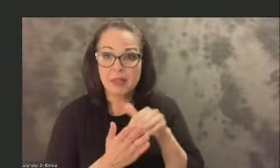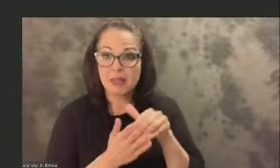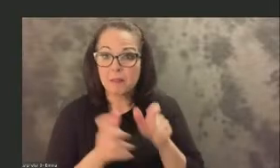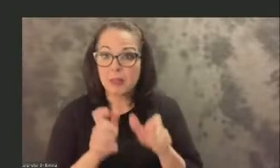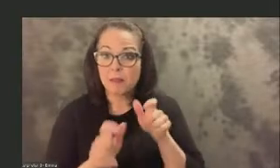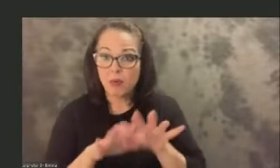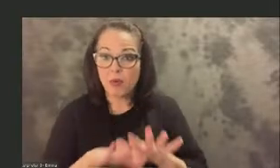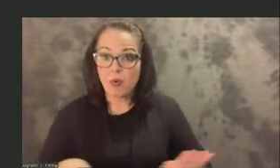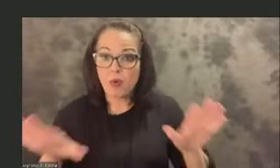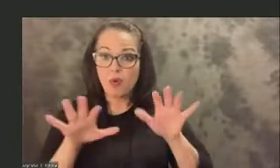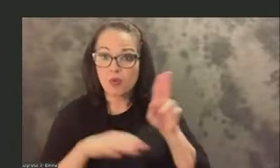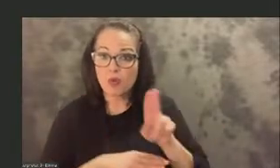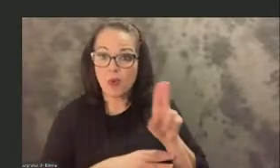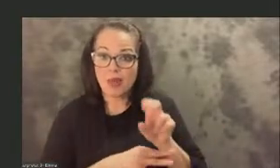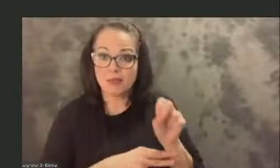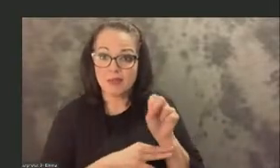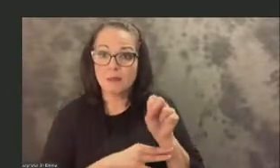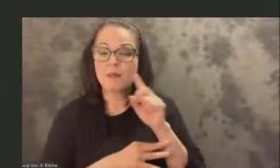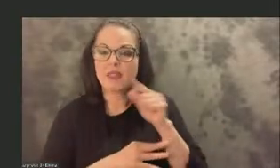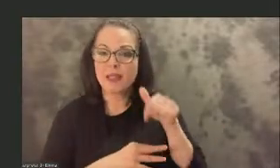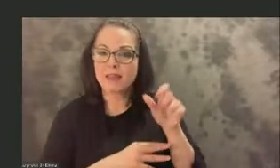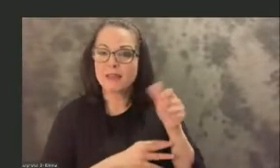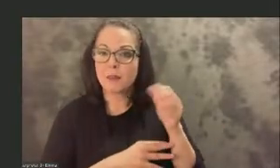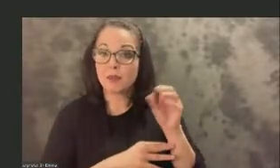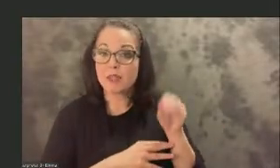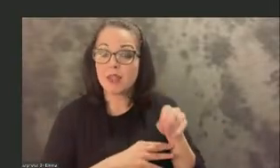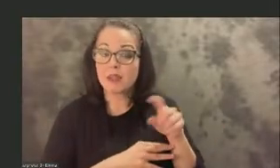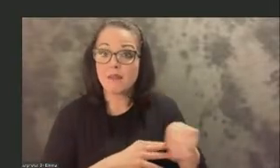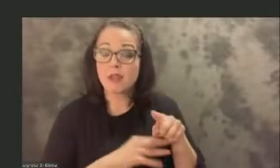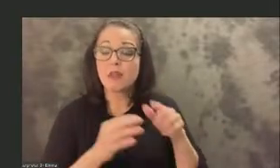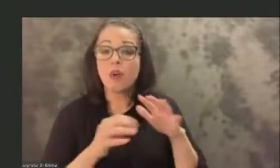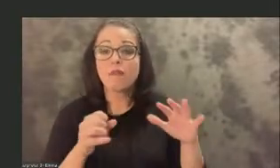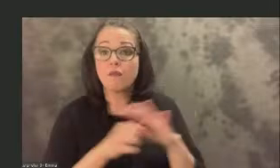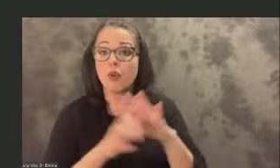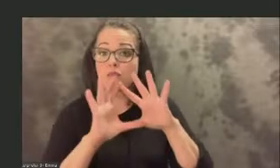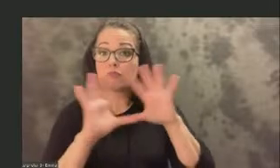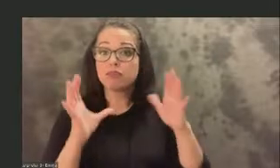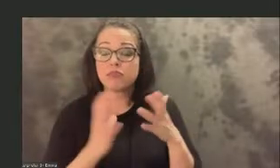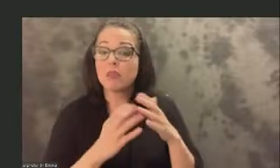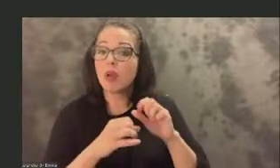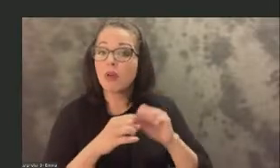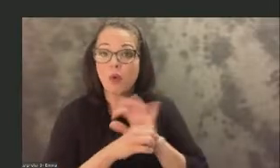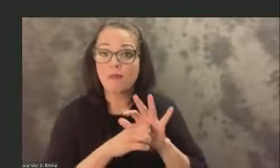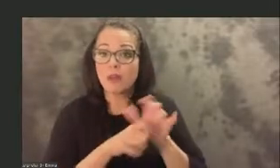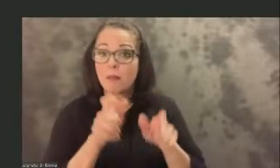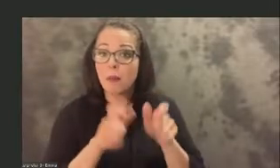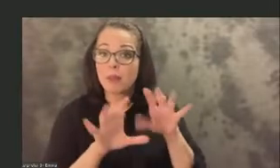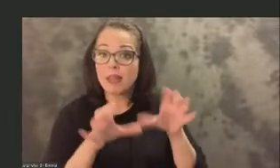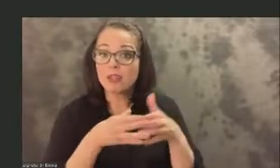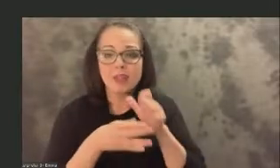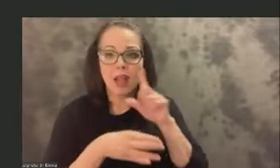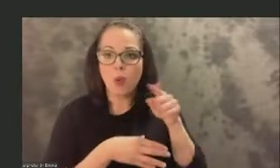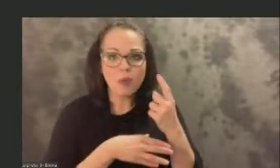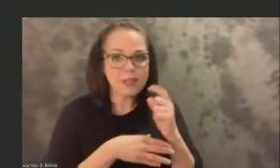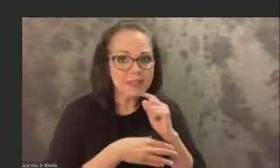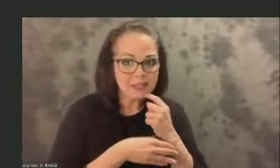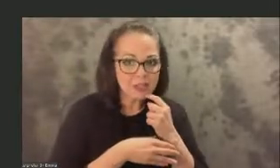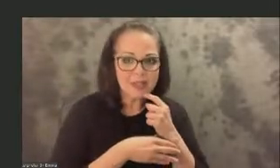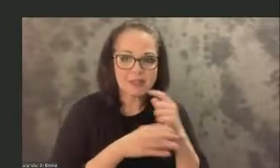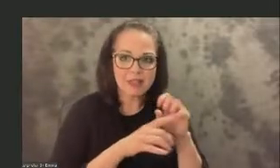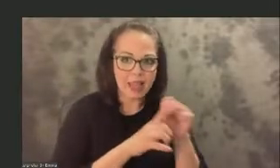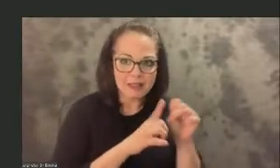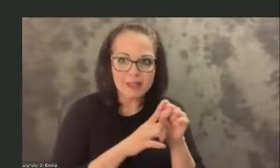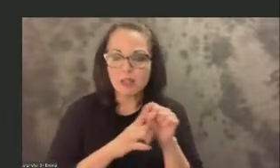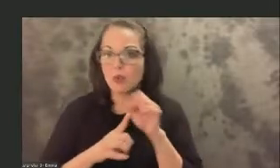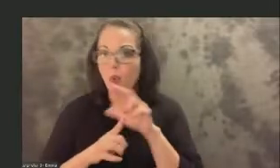States. And this 10% is of the entire COVID population, not just those who had severe cases, were symptomatic,